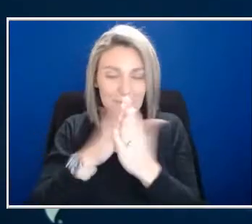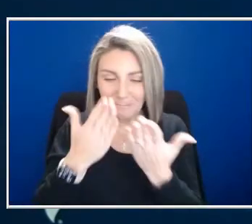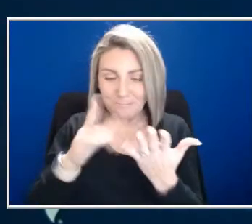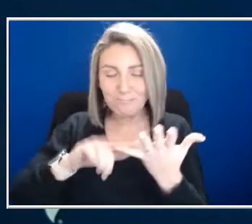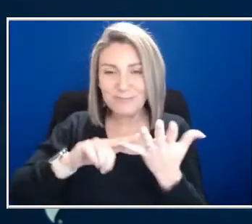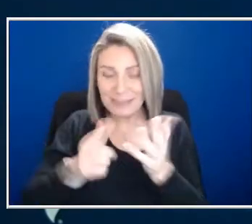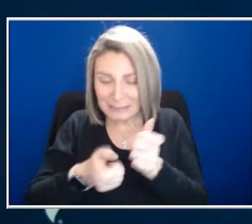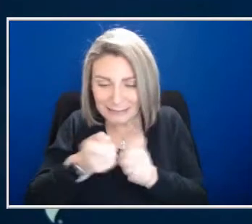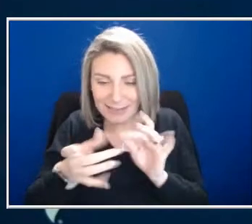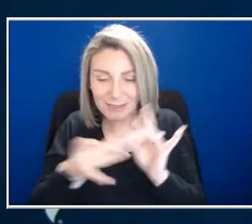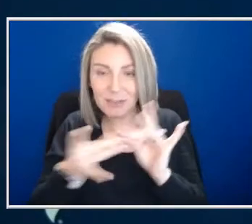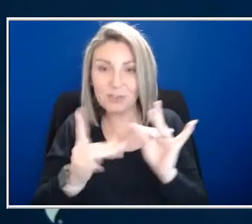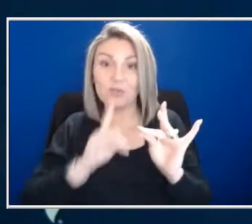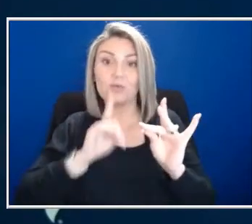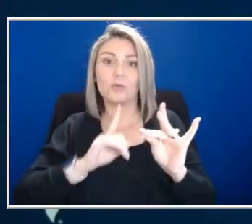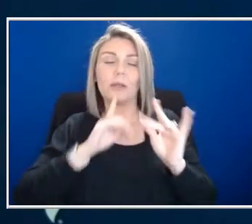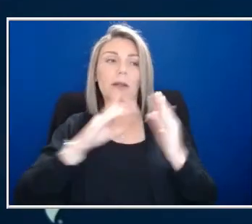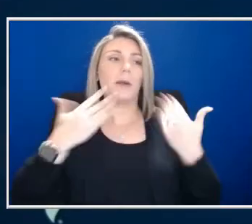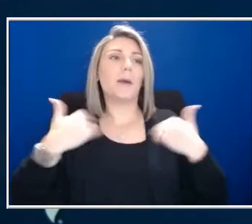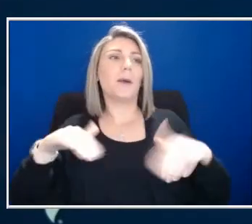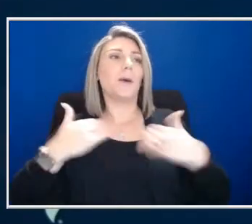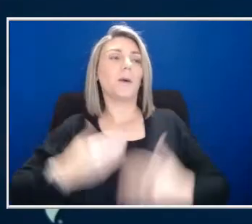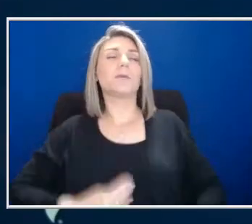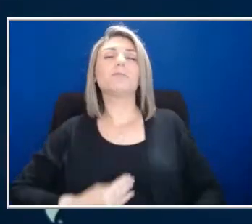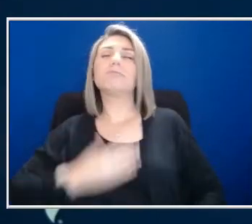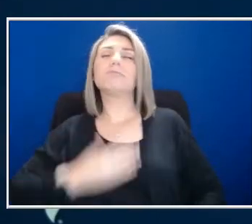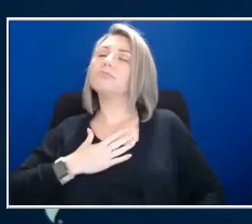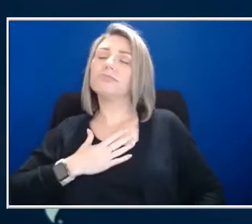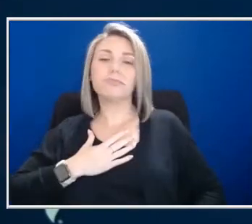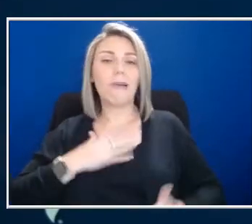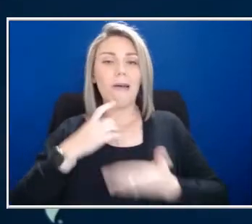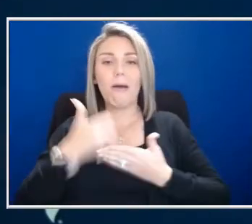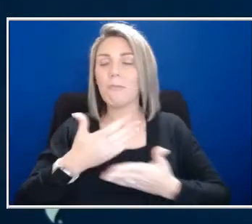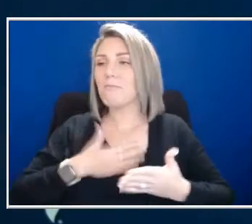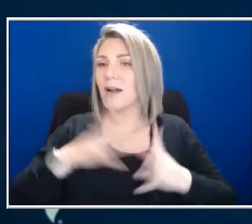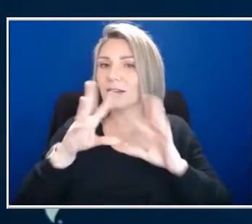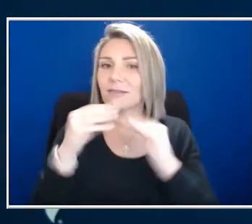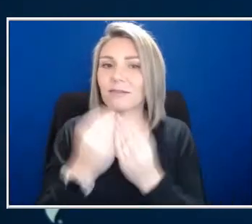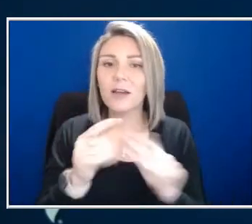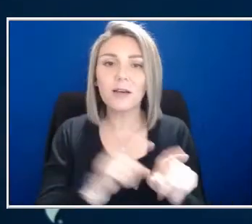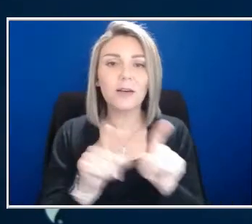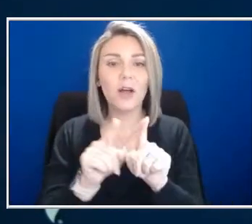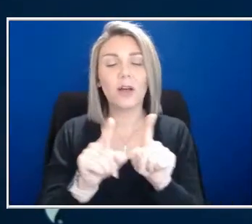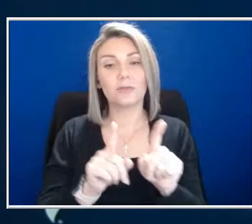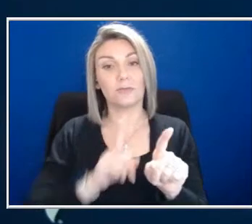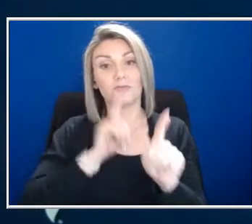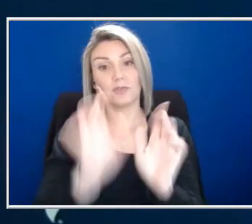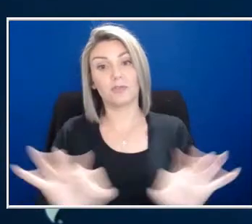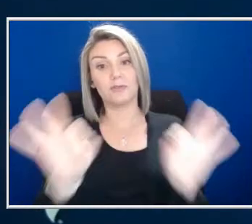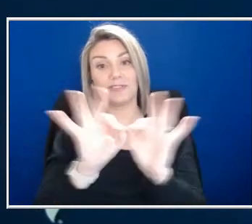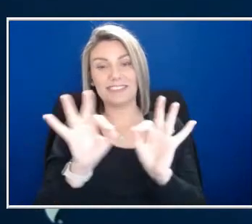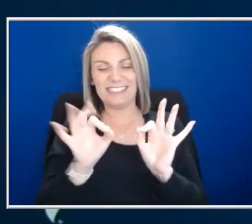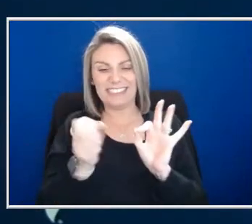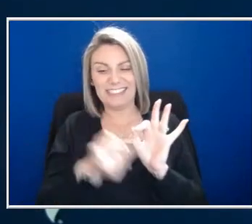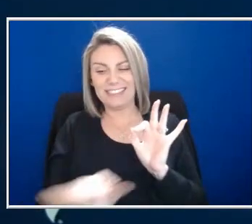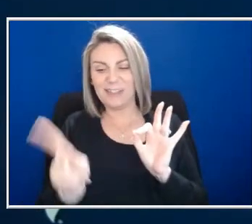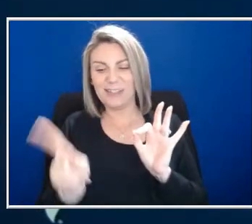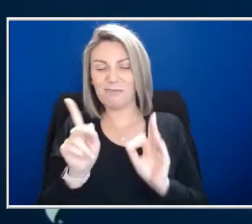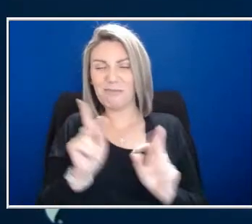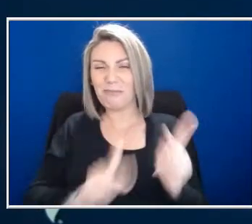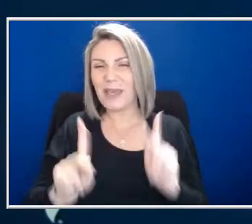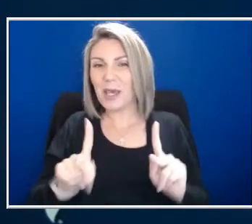me up, lifted my family up. It means the world to us. And so I think some people are anxious and